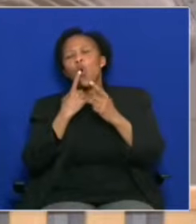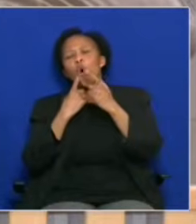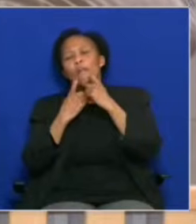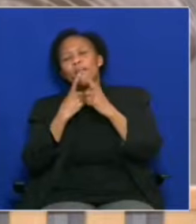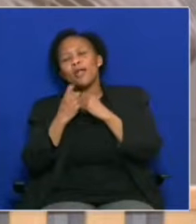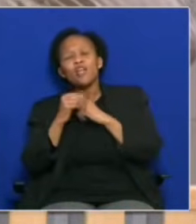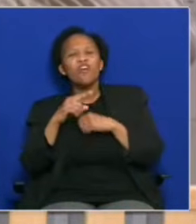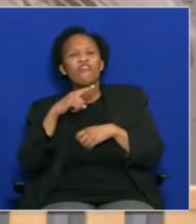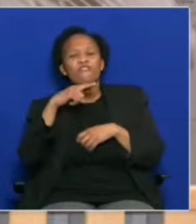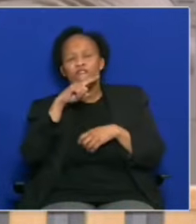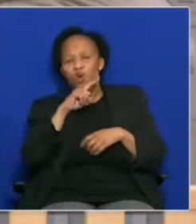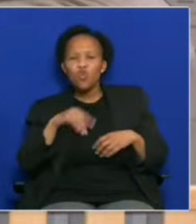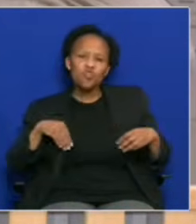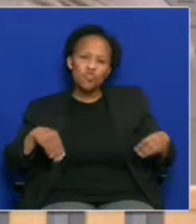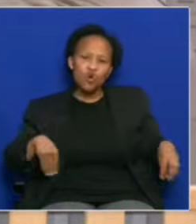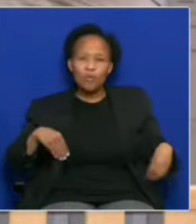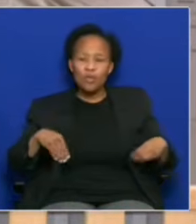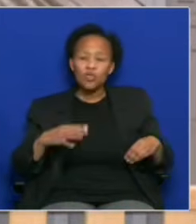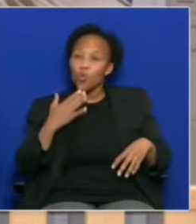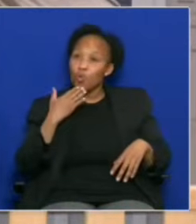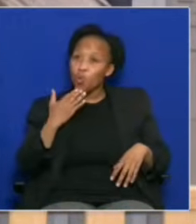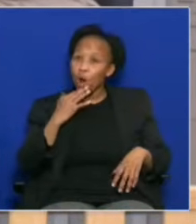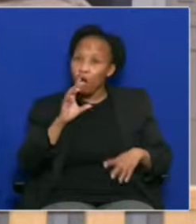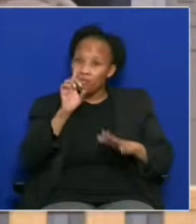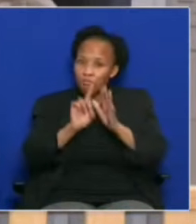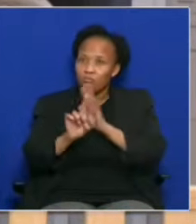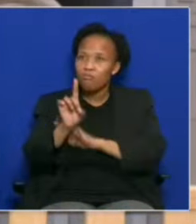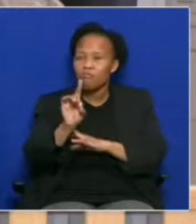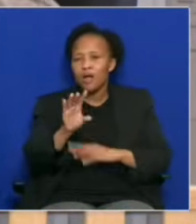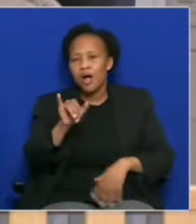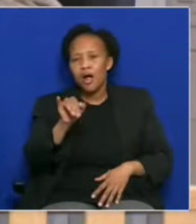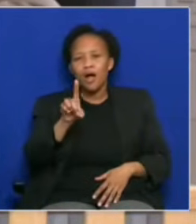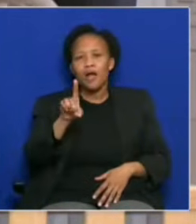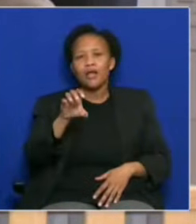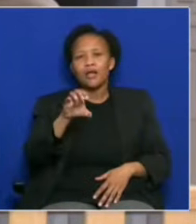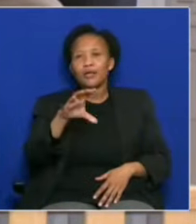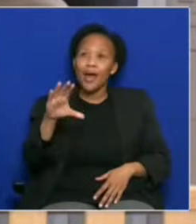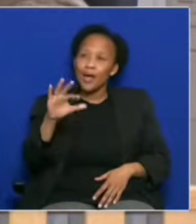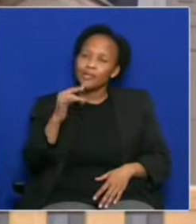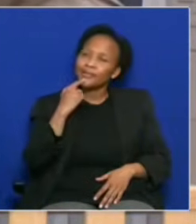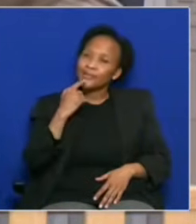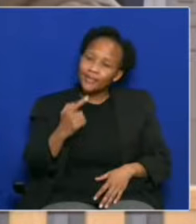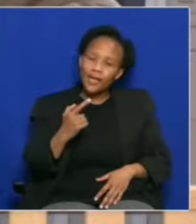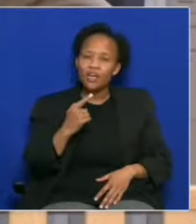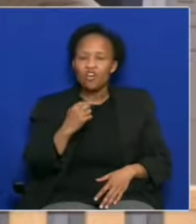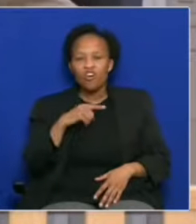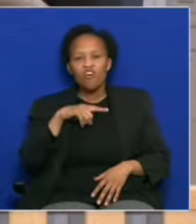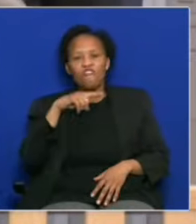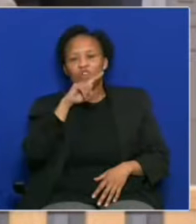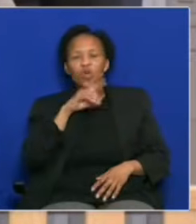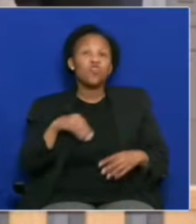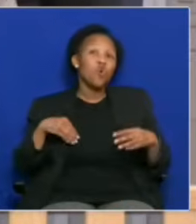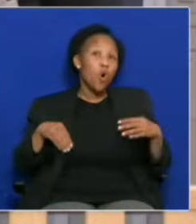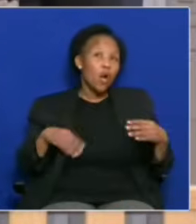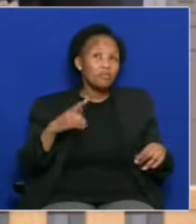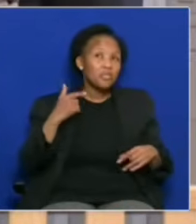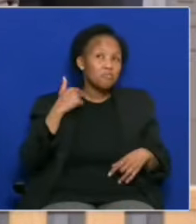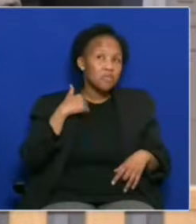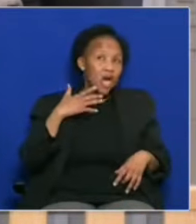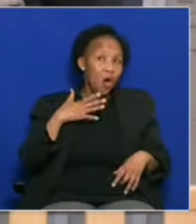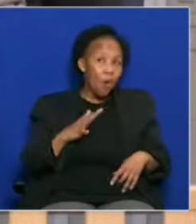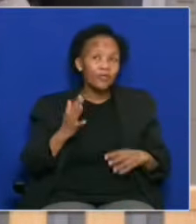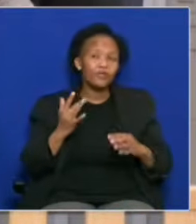and said there is a complaint of fraud and corruption that I would like to make and for IDEC to